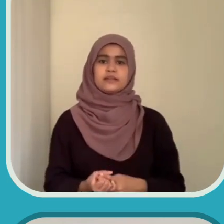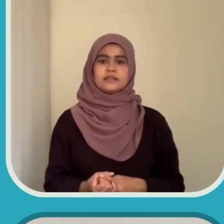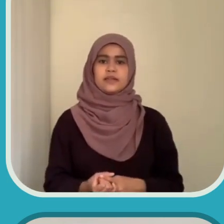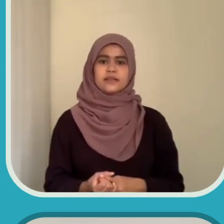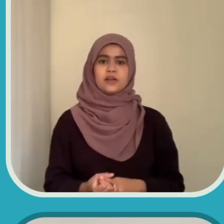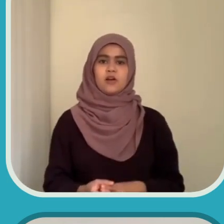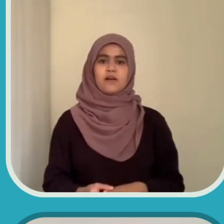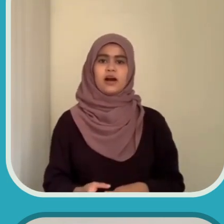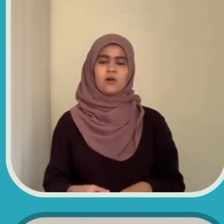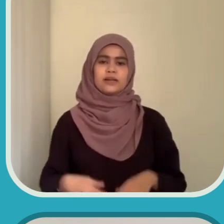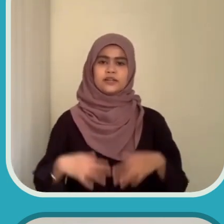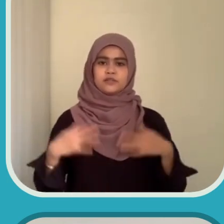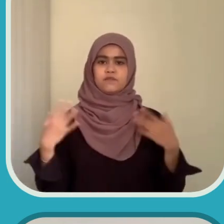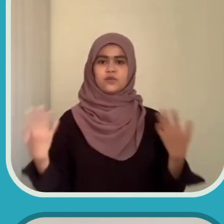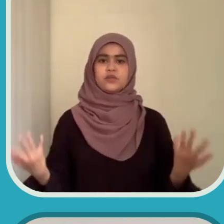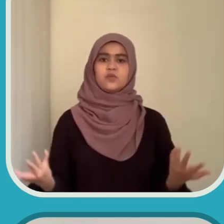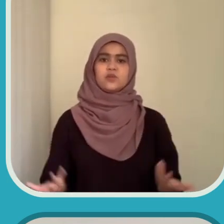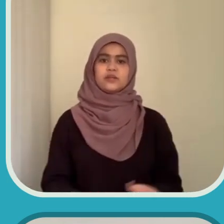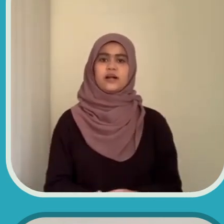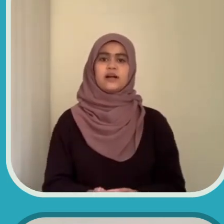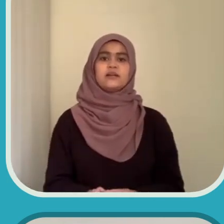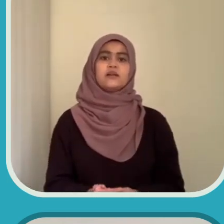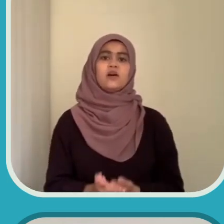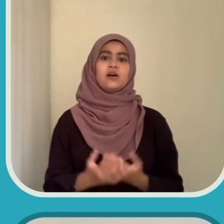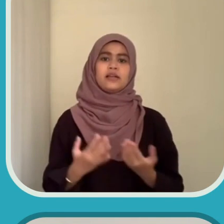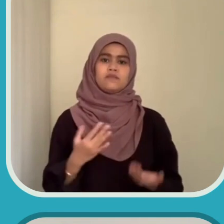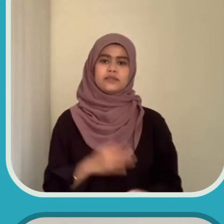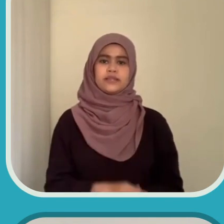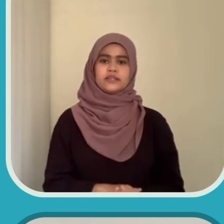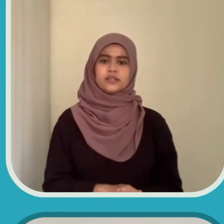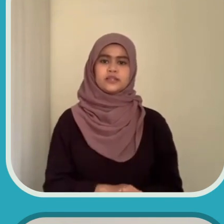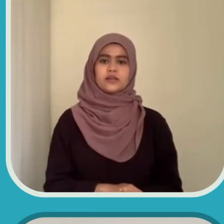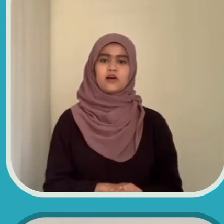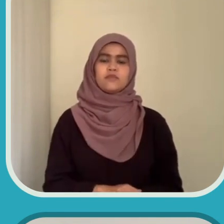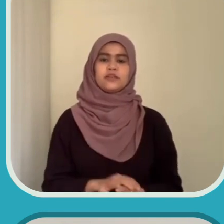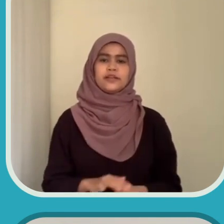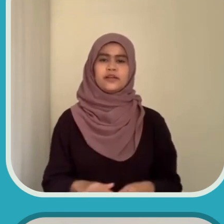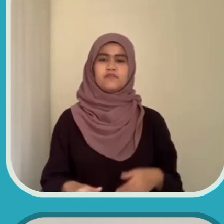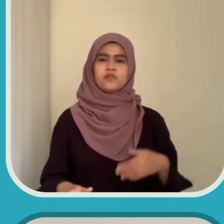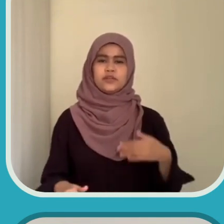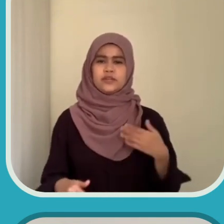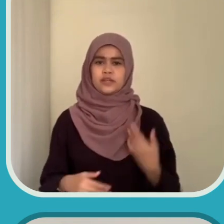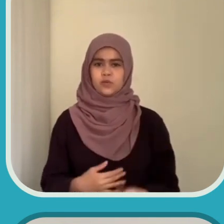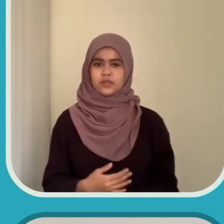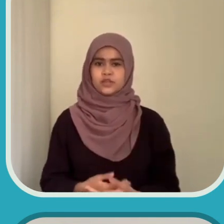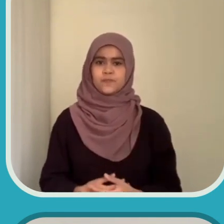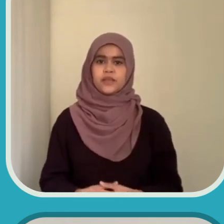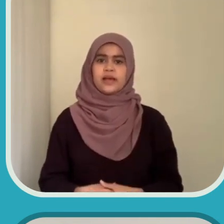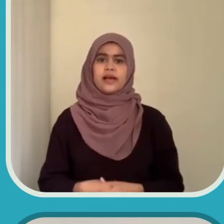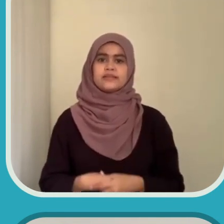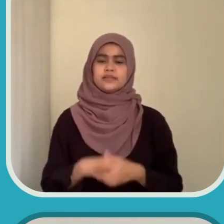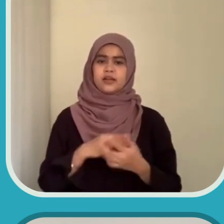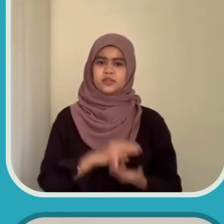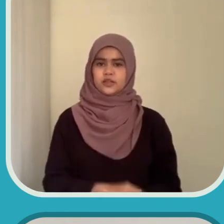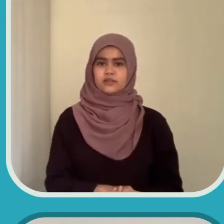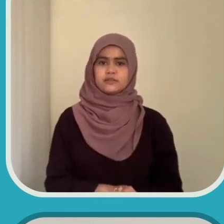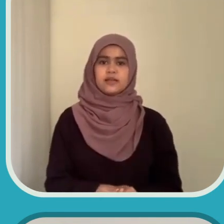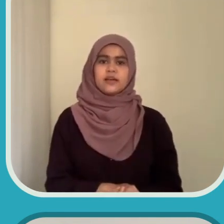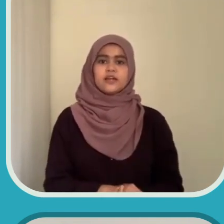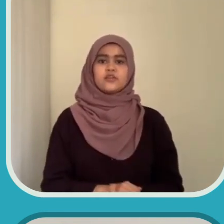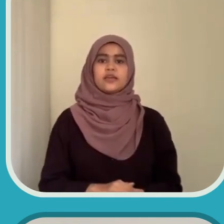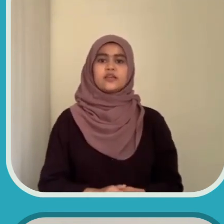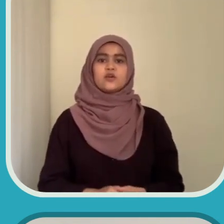improved understanding of how others view the world are all advantages of learning a foreign language as a young